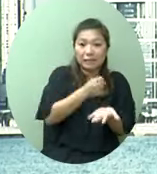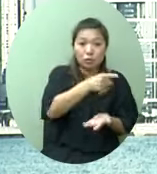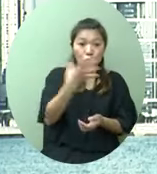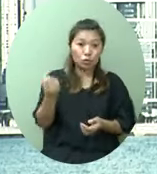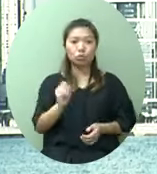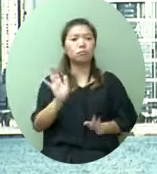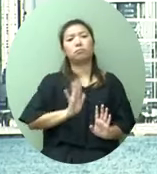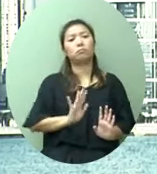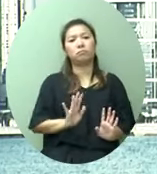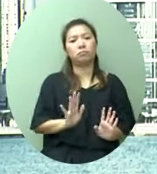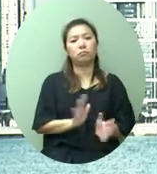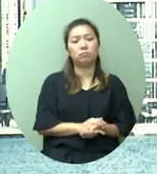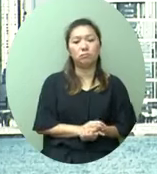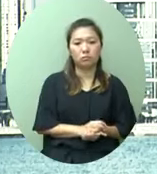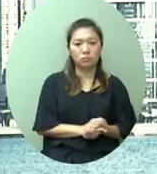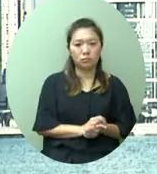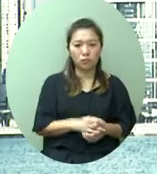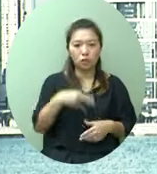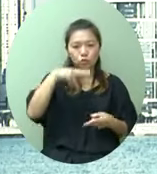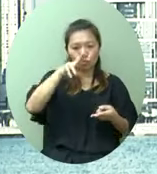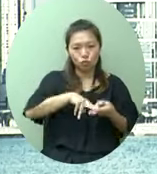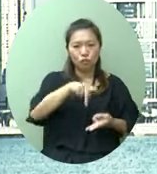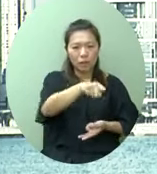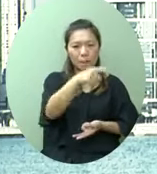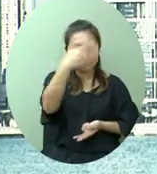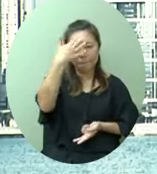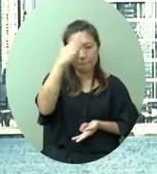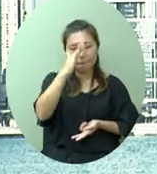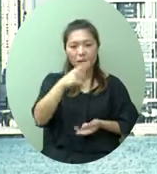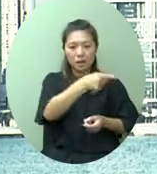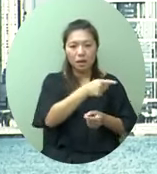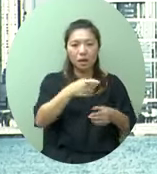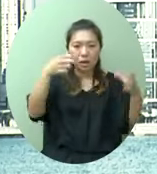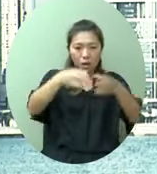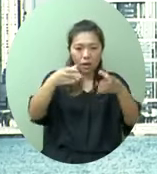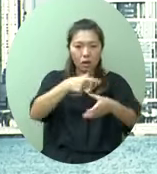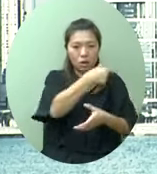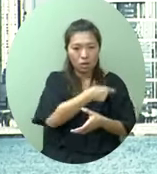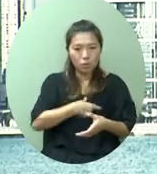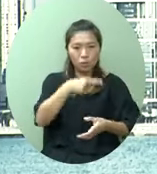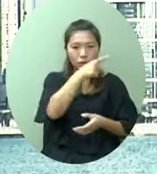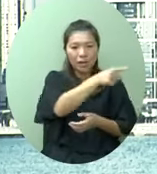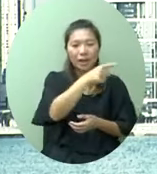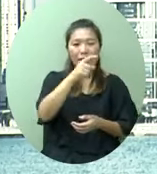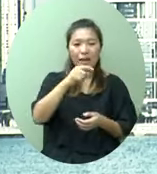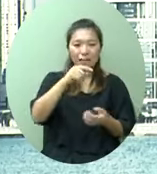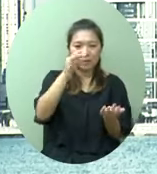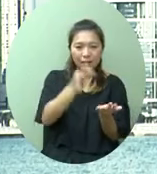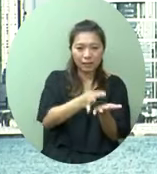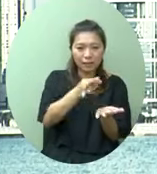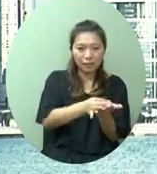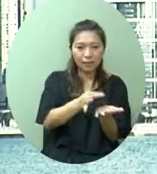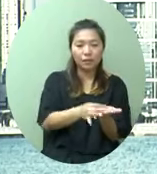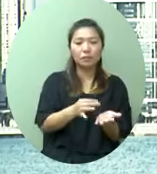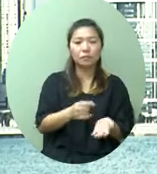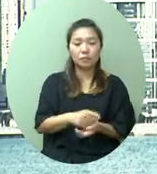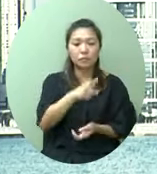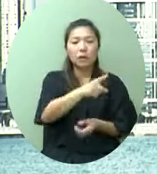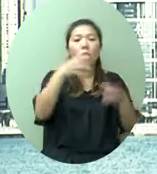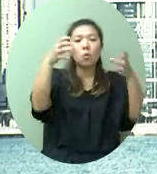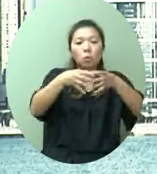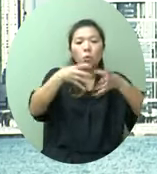you understand the constitutional status of district councils is that they are advisory bodies to give advice when